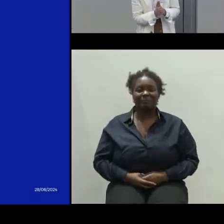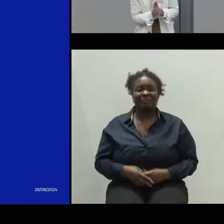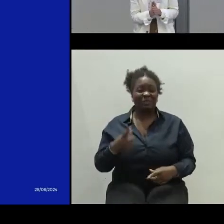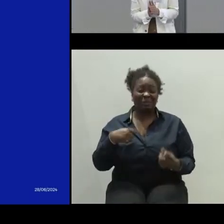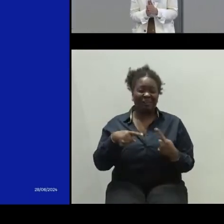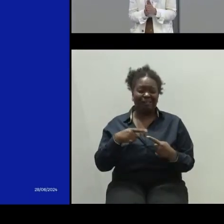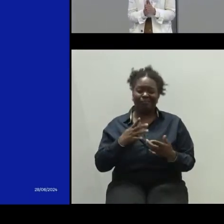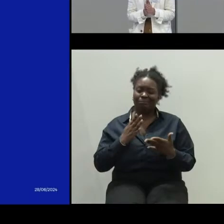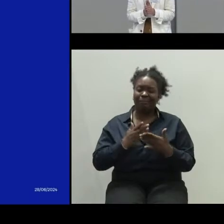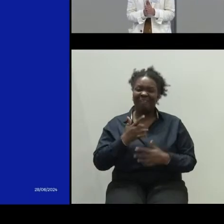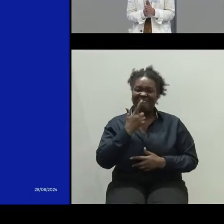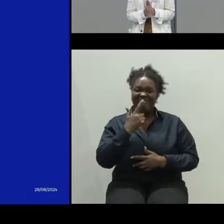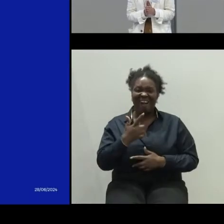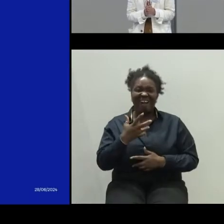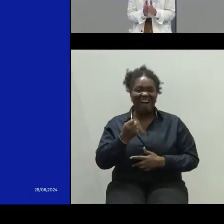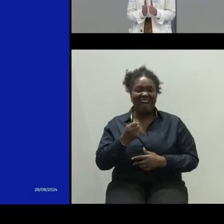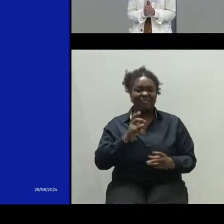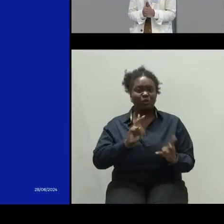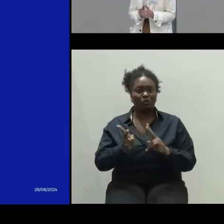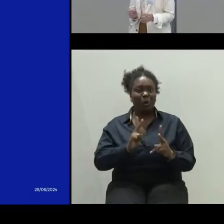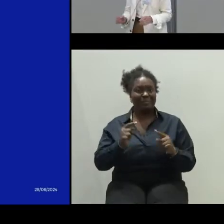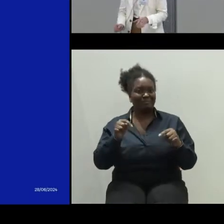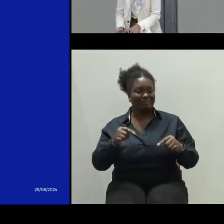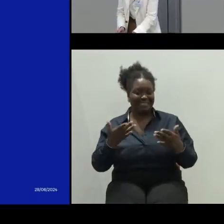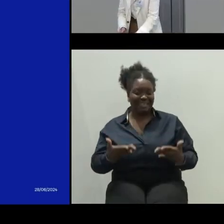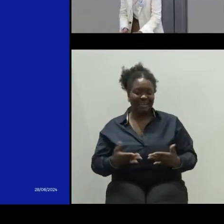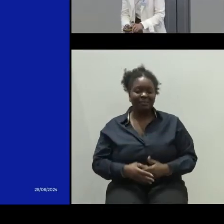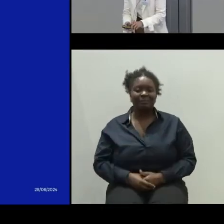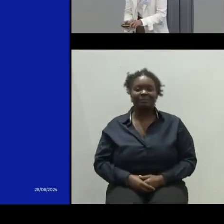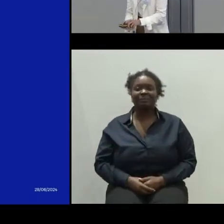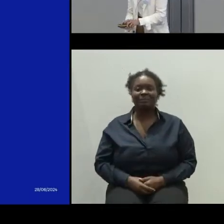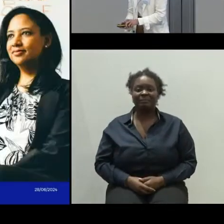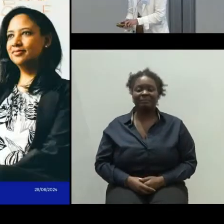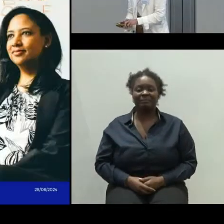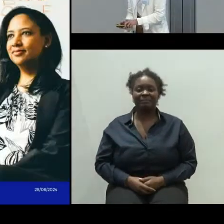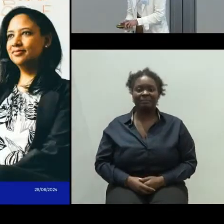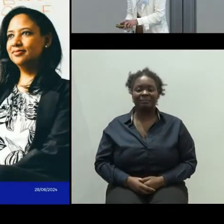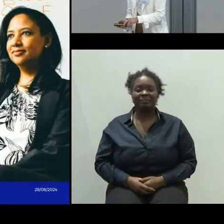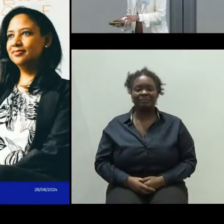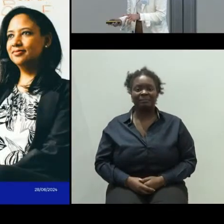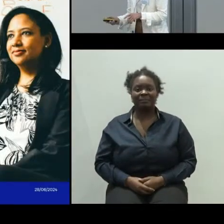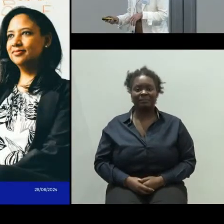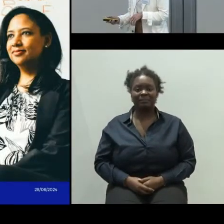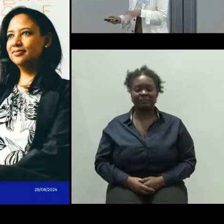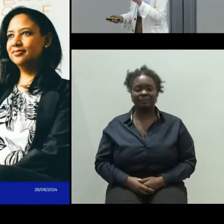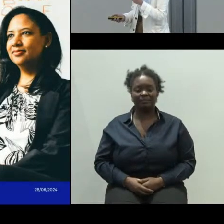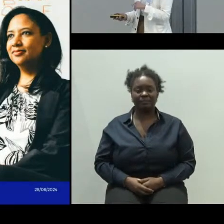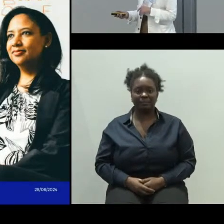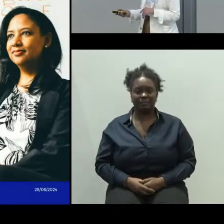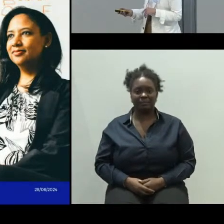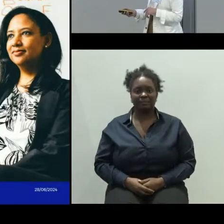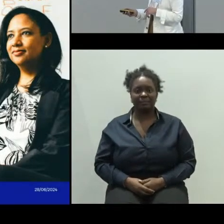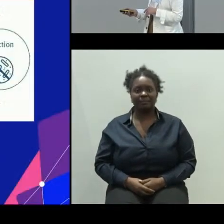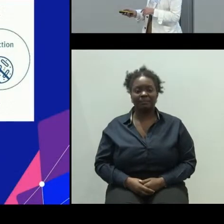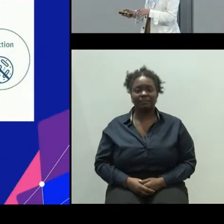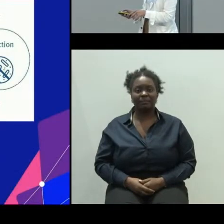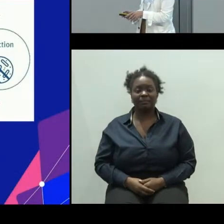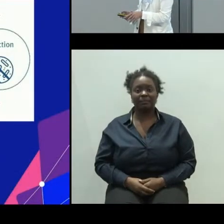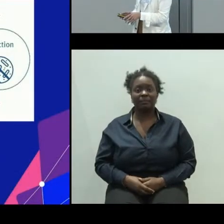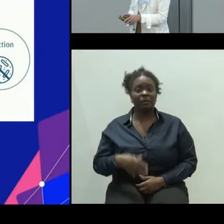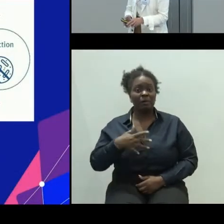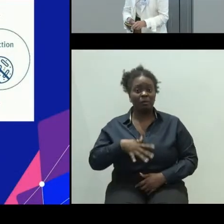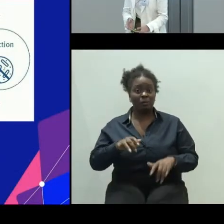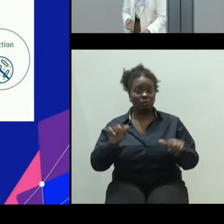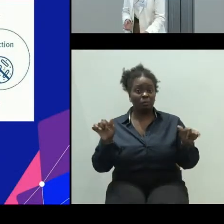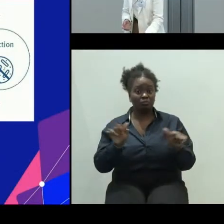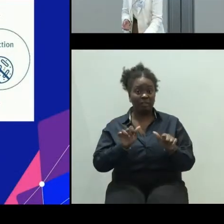lucky, as I said, to be able to have an interpreter today. So let me briefly just introduce today's